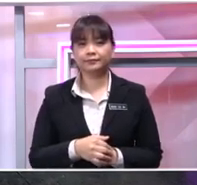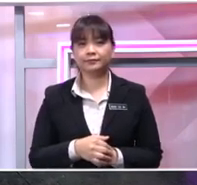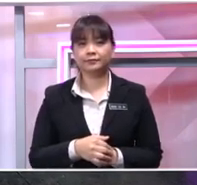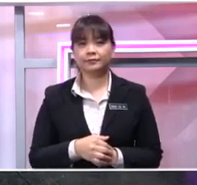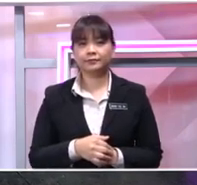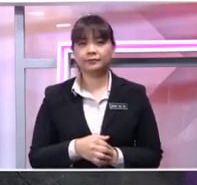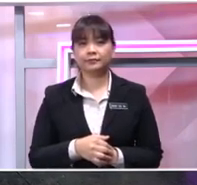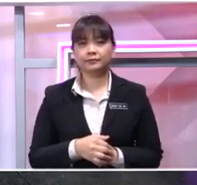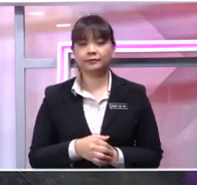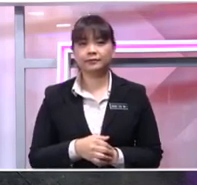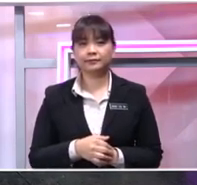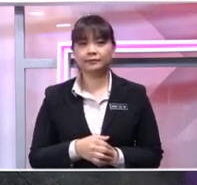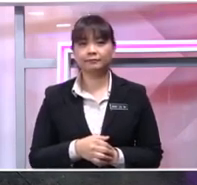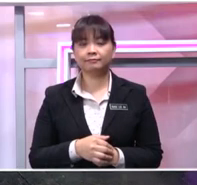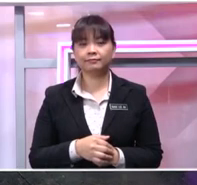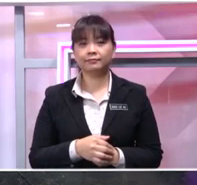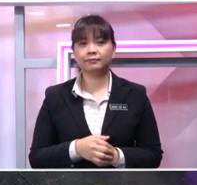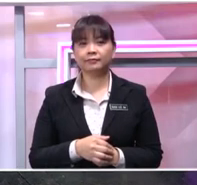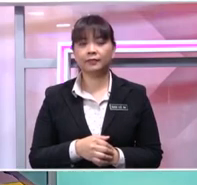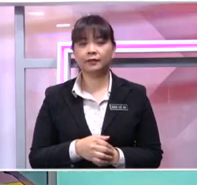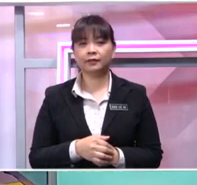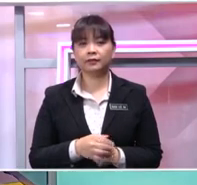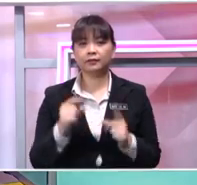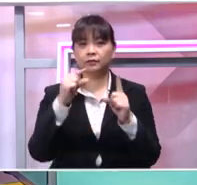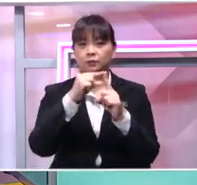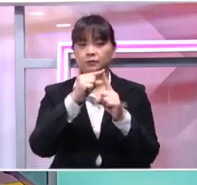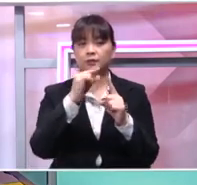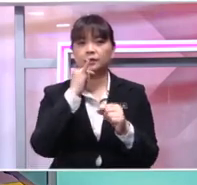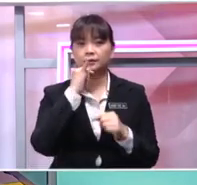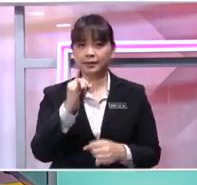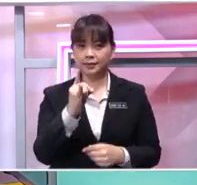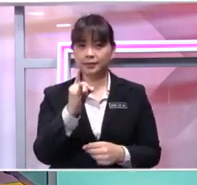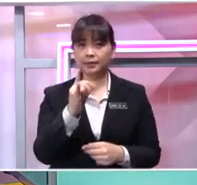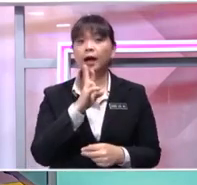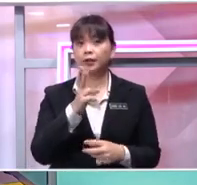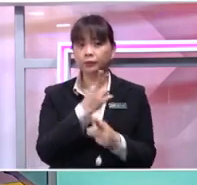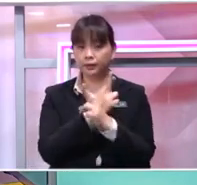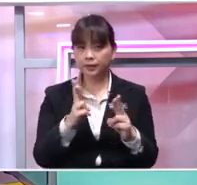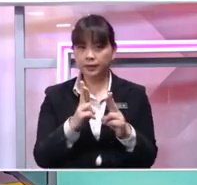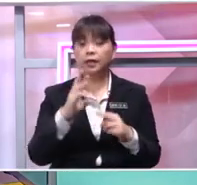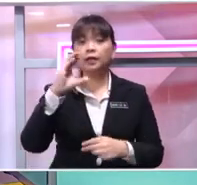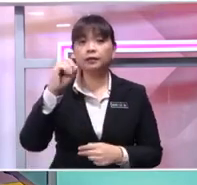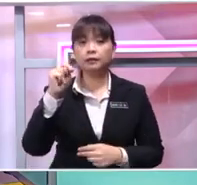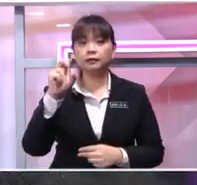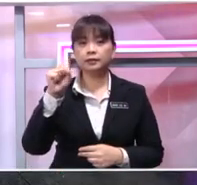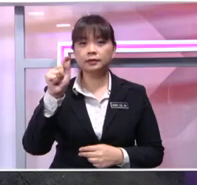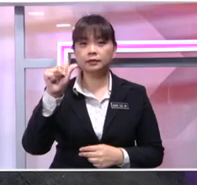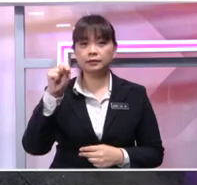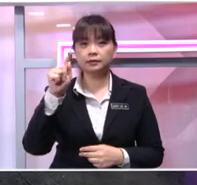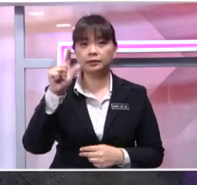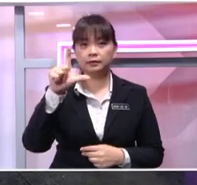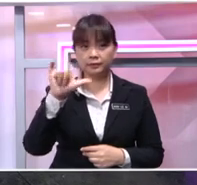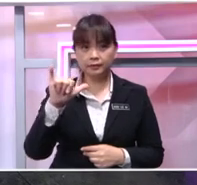on, right? Okay. Right. So, the word is... Are you ready? Okay. Constantly. Raise up your hand.